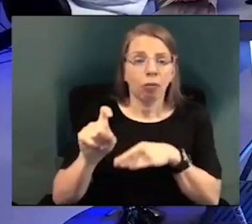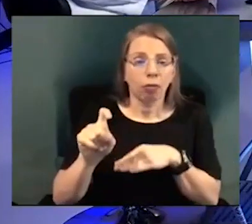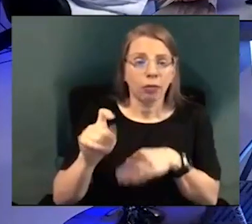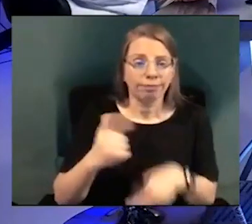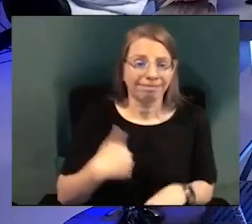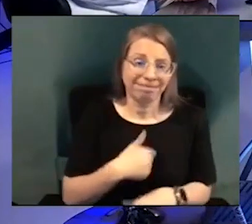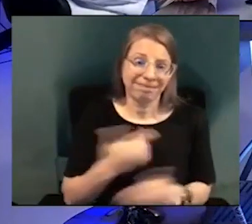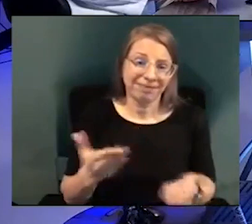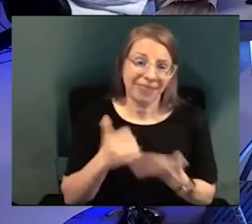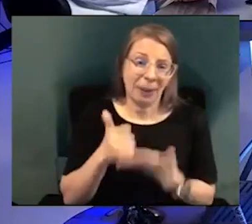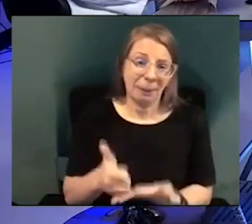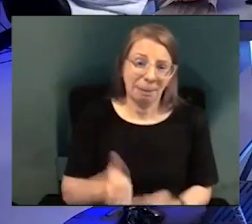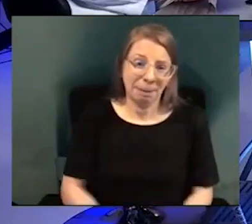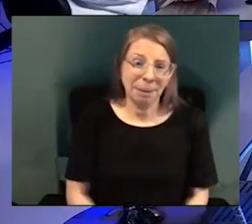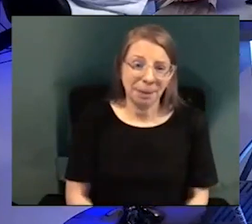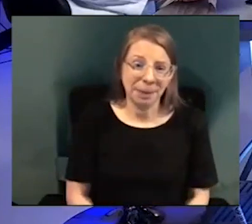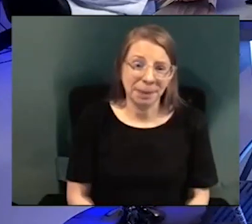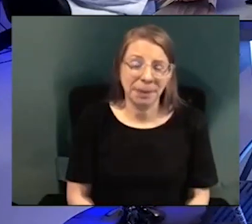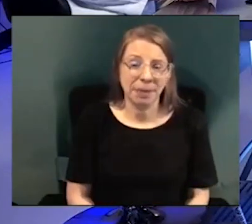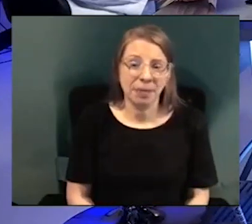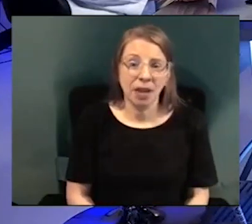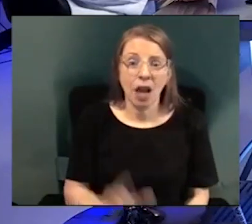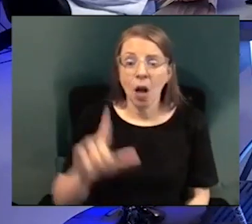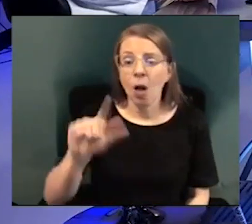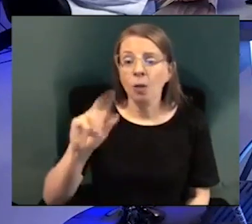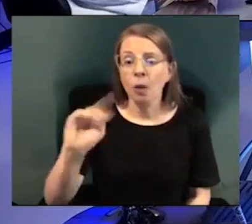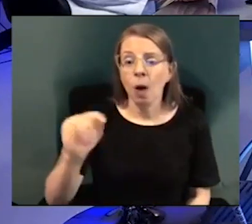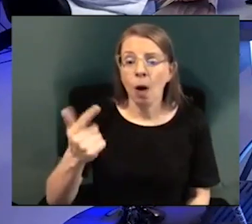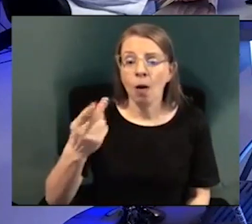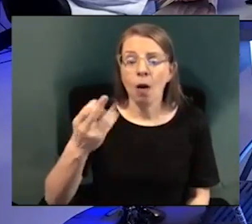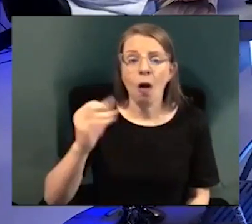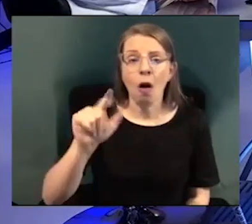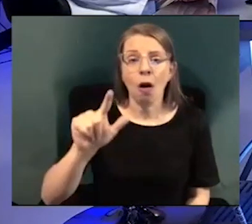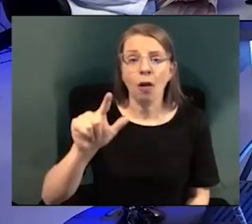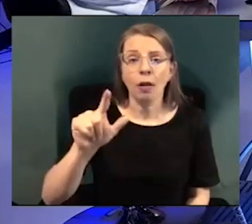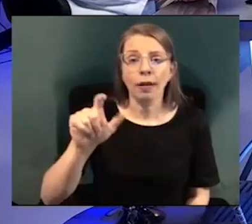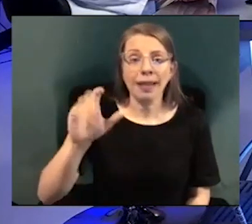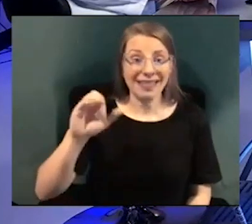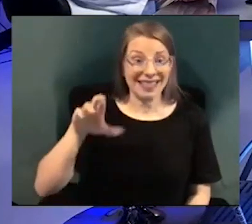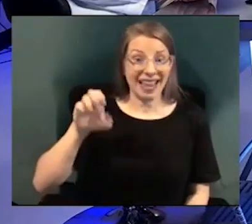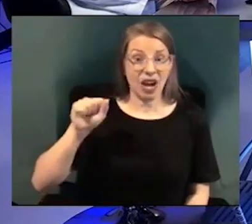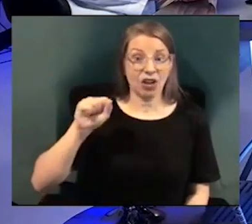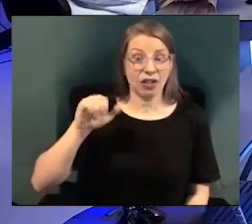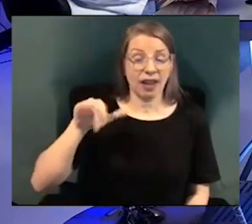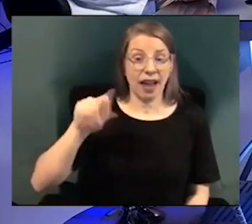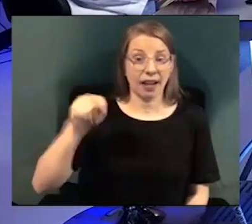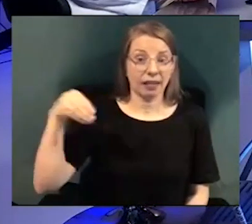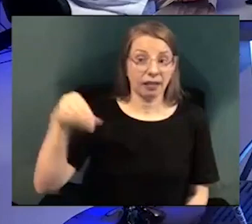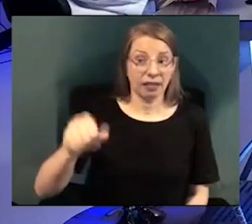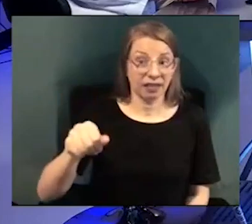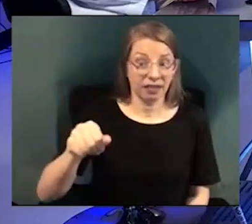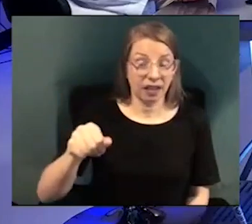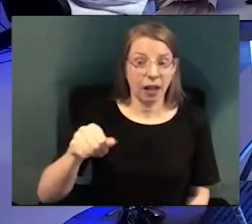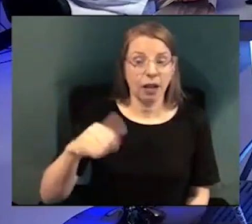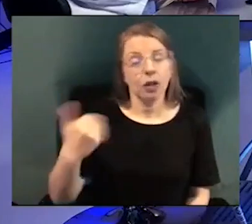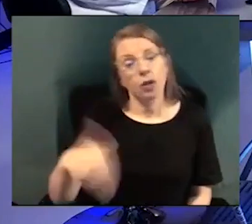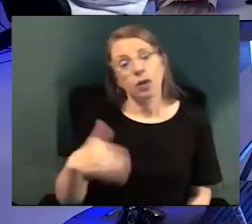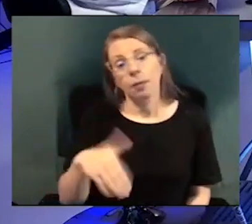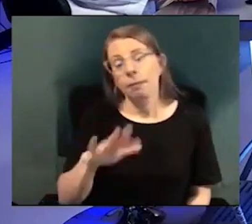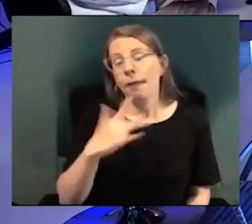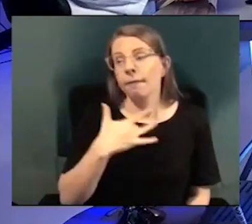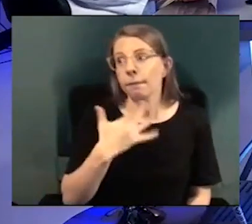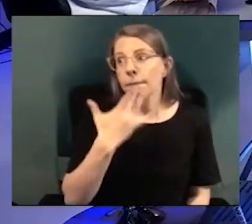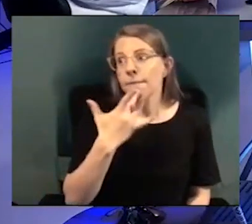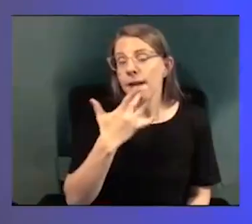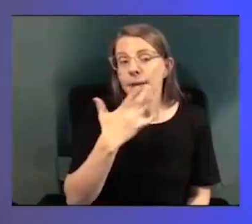long haul syndrome, is that affected by the CARES Act at all? Oh my gosh, my favorite topic over the last couple months. It's hard. Well, it's not my favorite